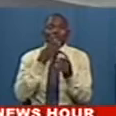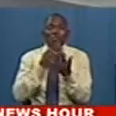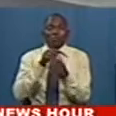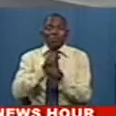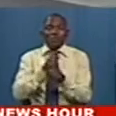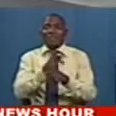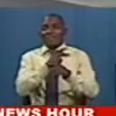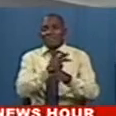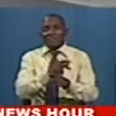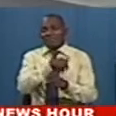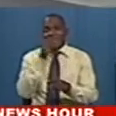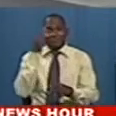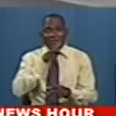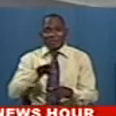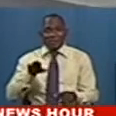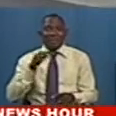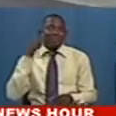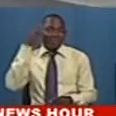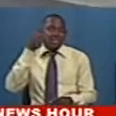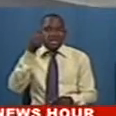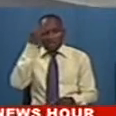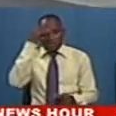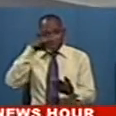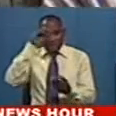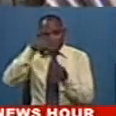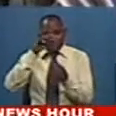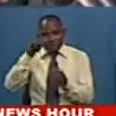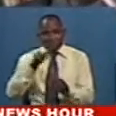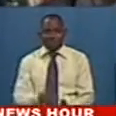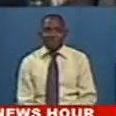for unborn generations.